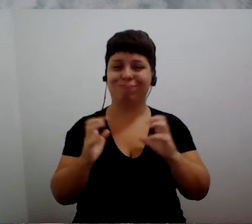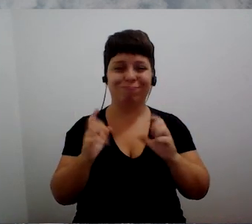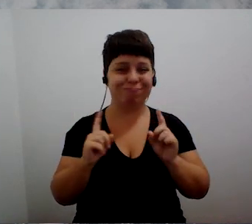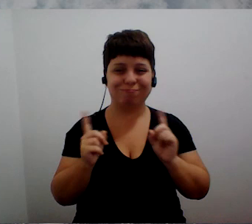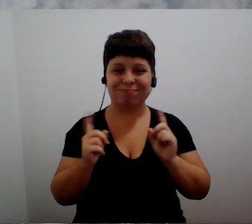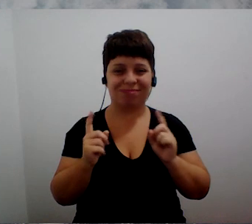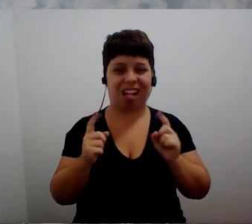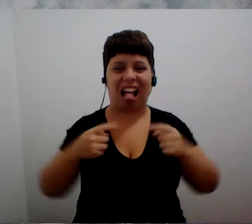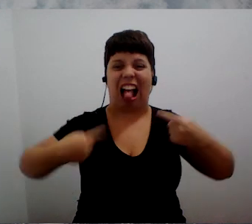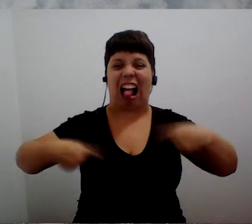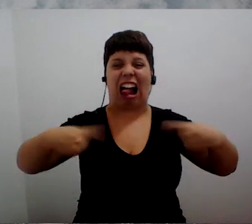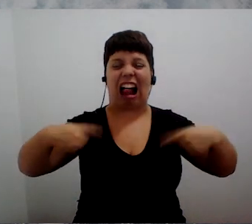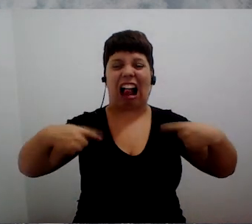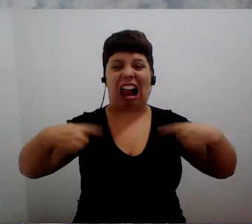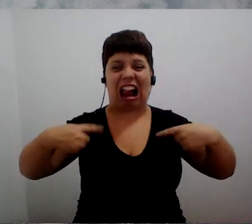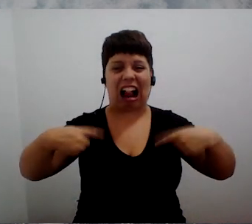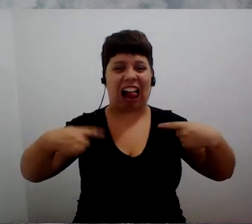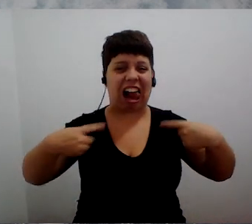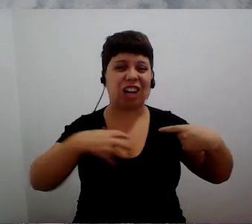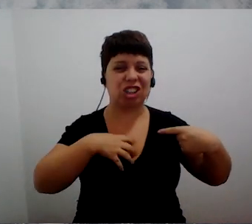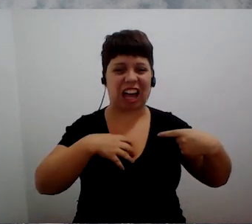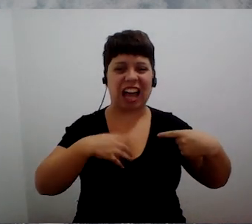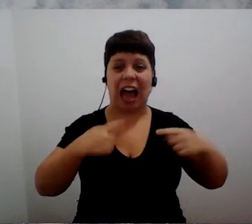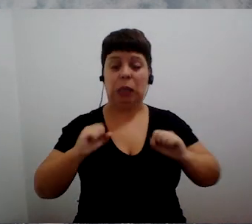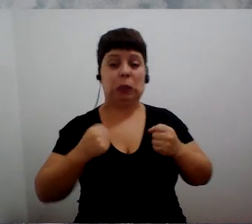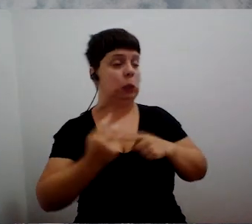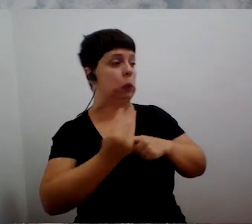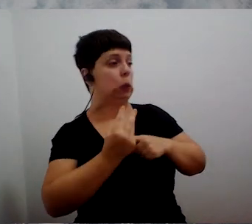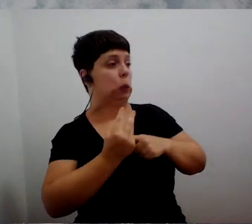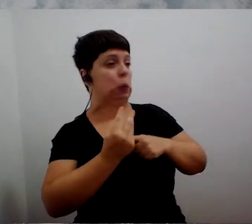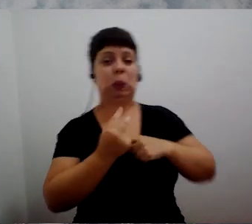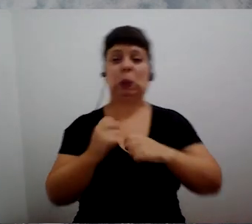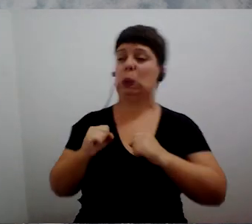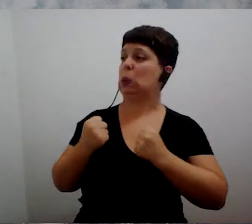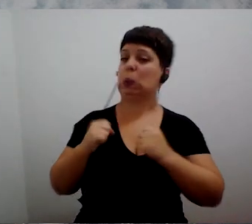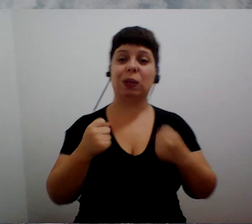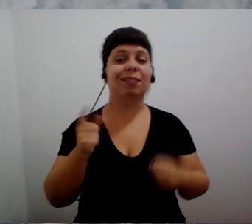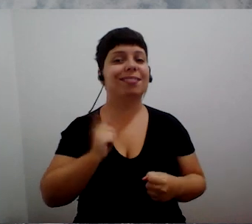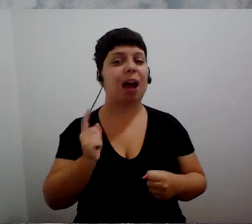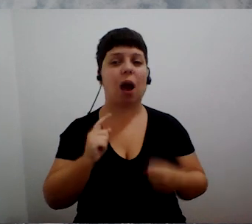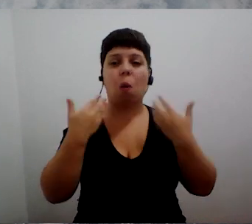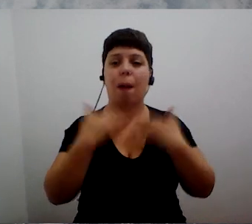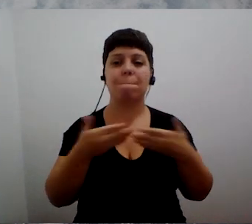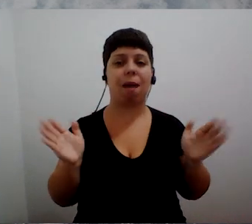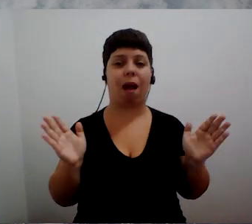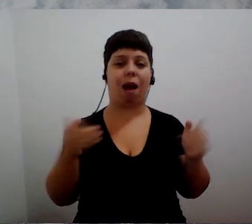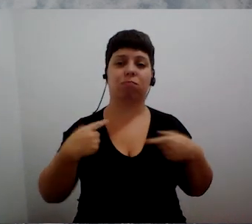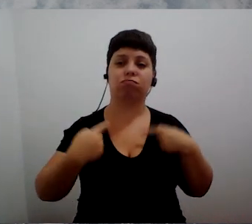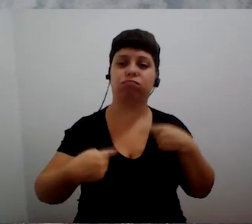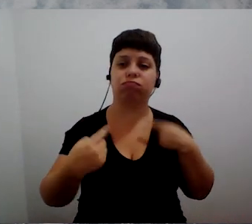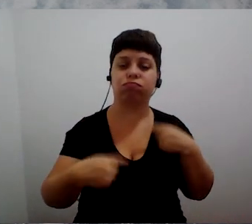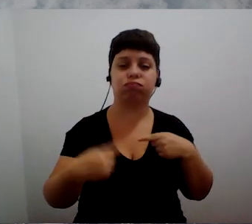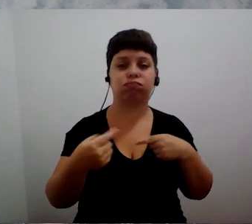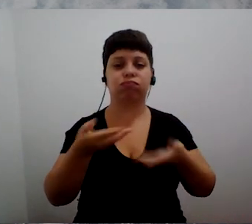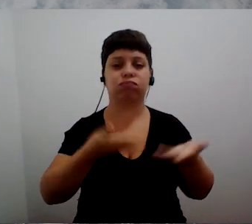share information. We don't need to fight each other. We don't need to discuss this in a way to defend ourselves.